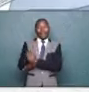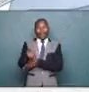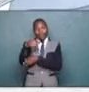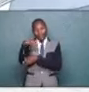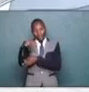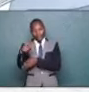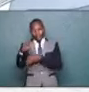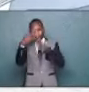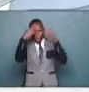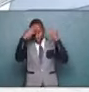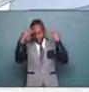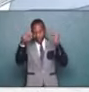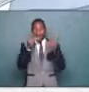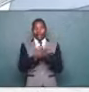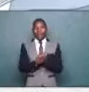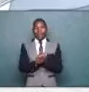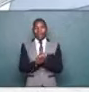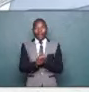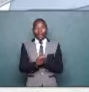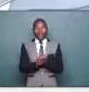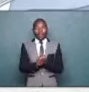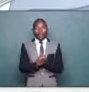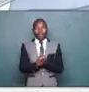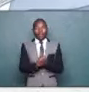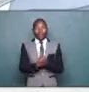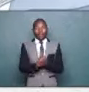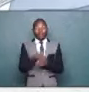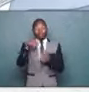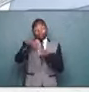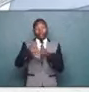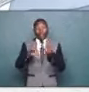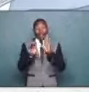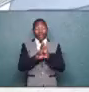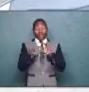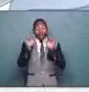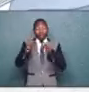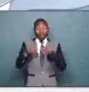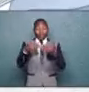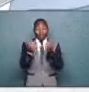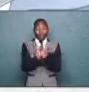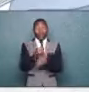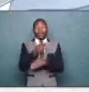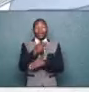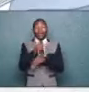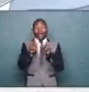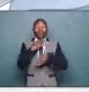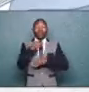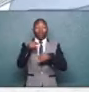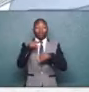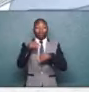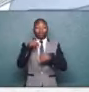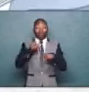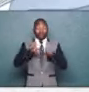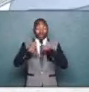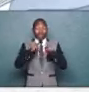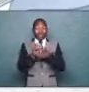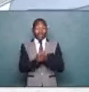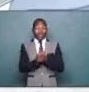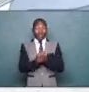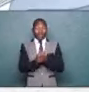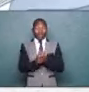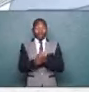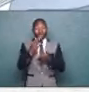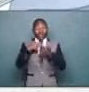Presidential Parliamentary Local Government Elections Act, the Commission will allow political parties and aspiring candidates to place up to